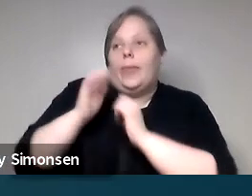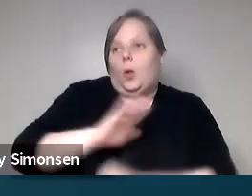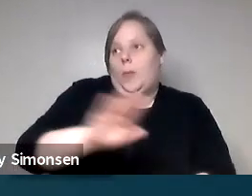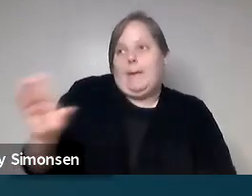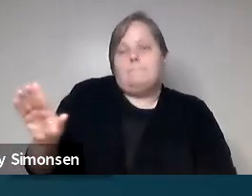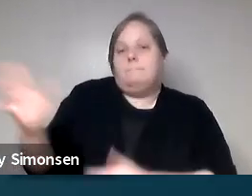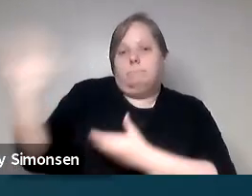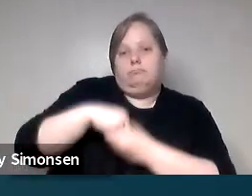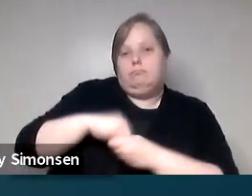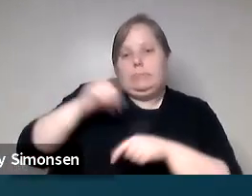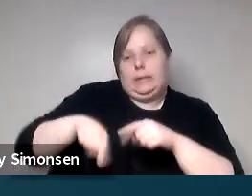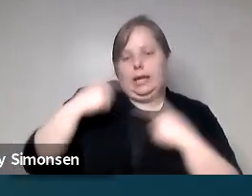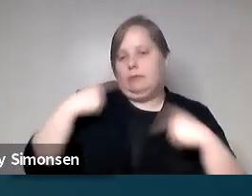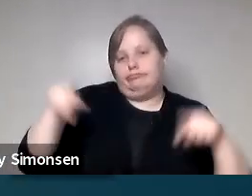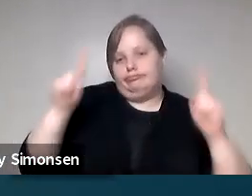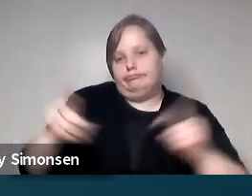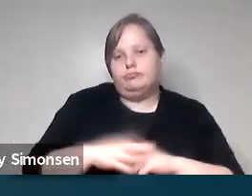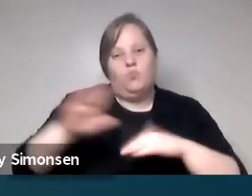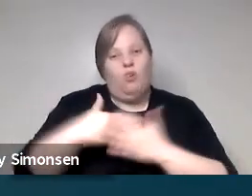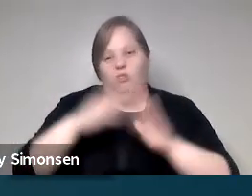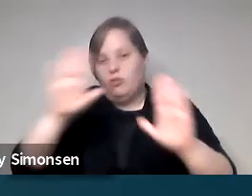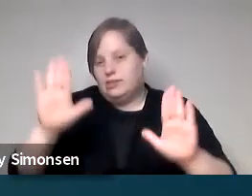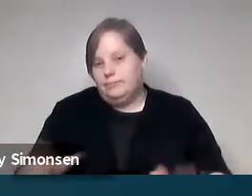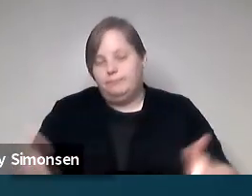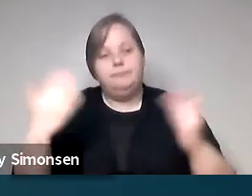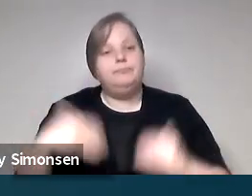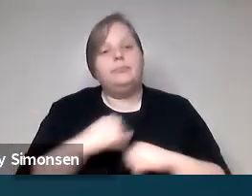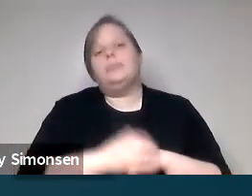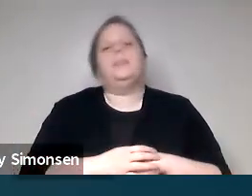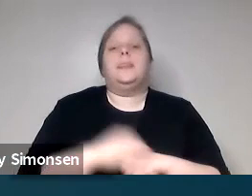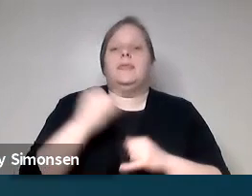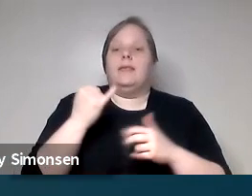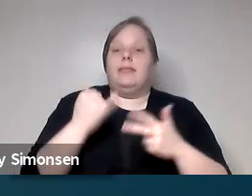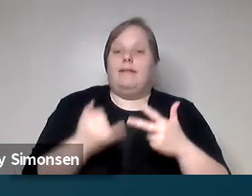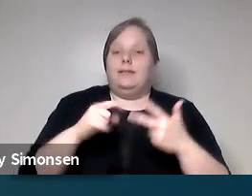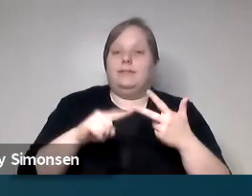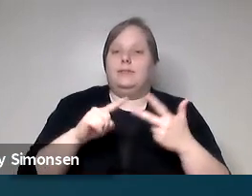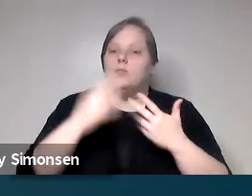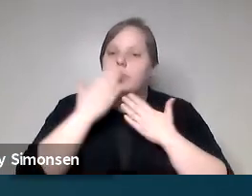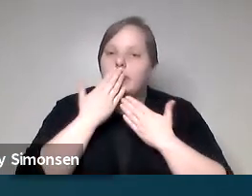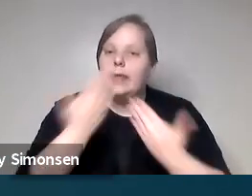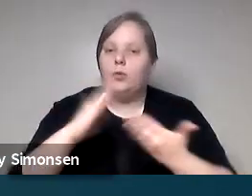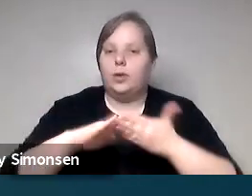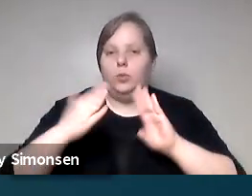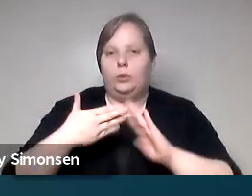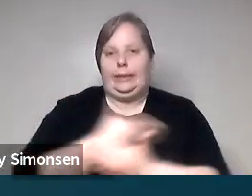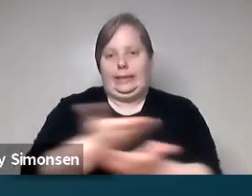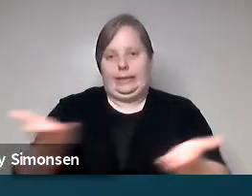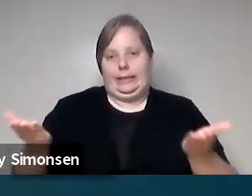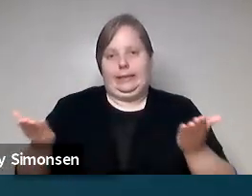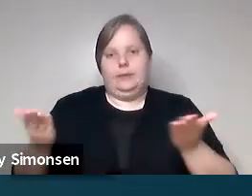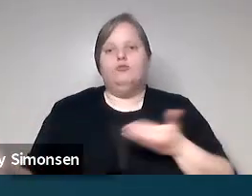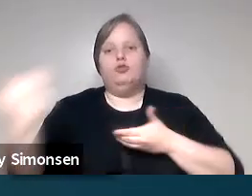help. They've all done an awesome job. And finally, I'd like to say thank you to the community, to you for joining the Center